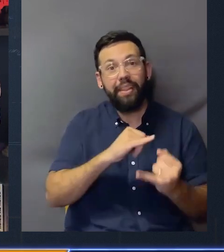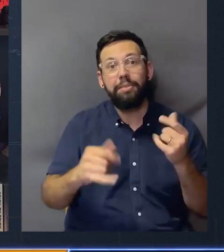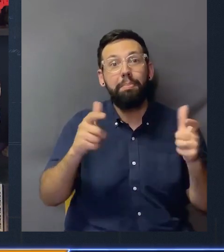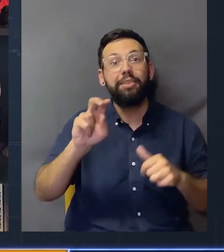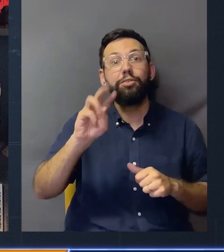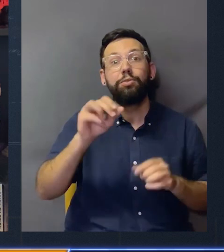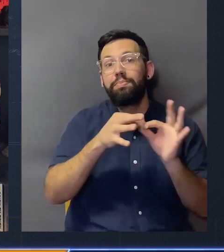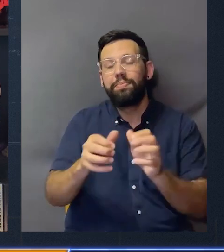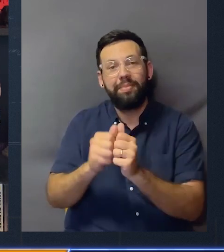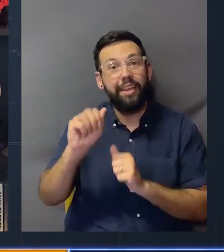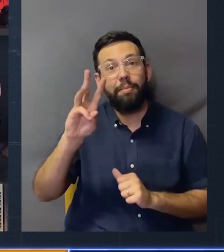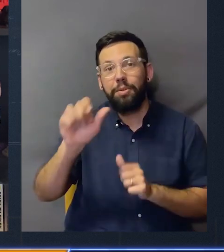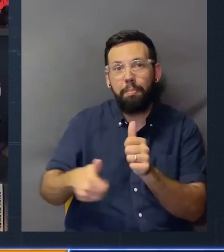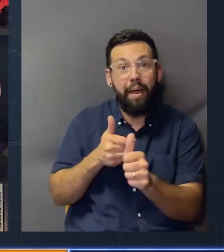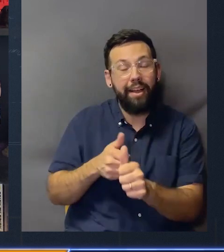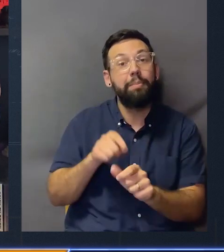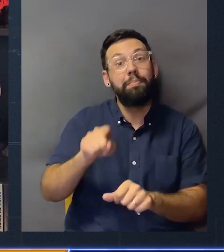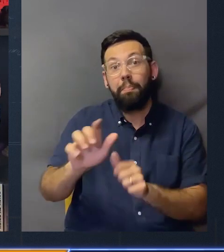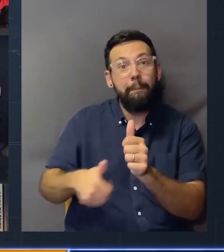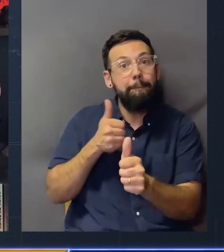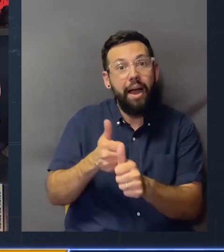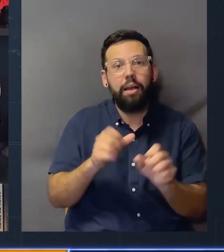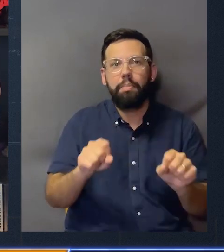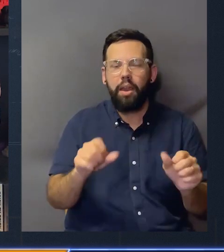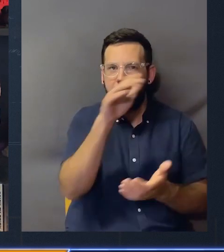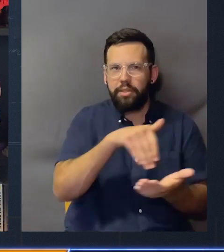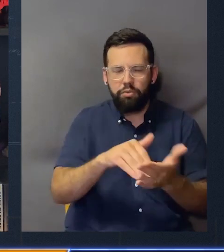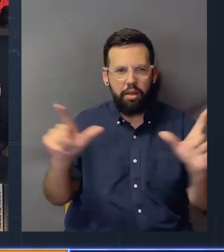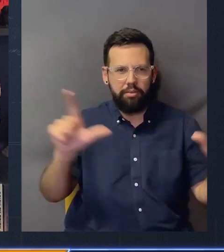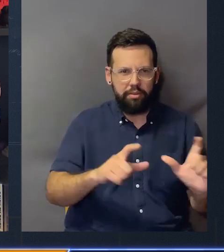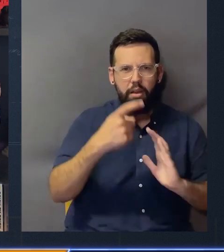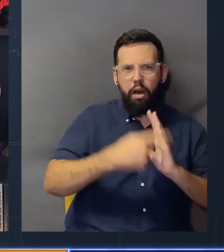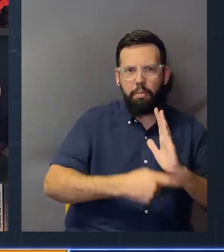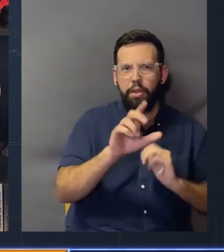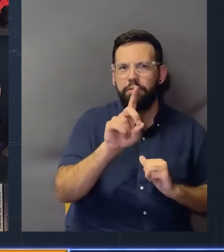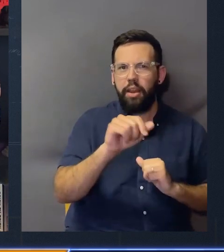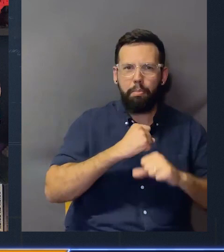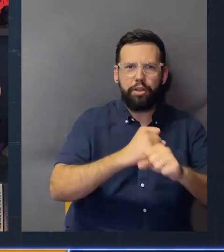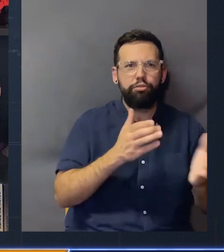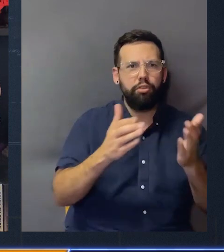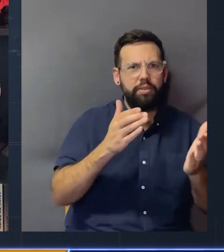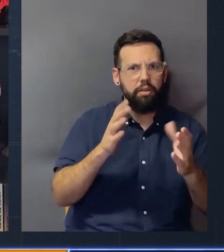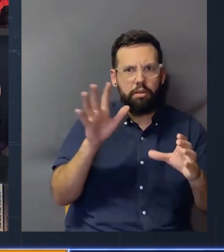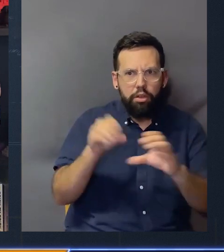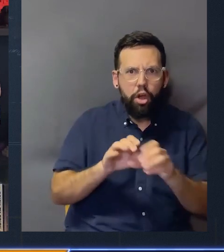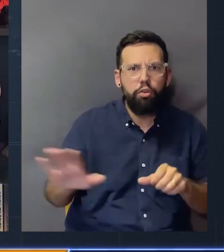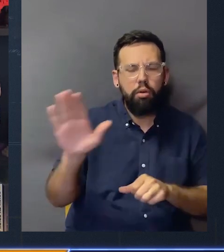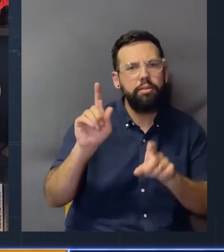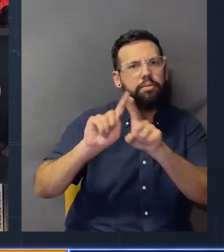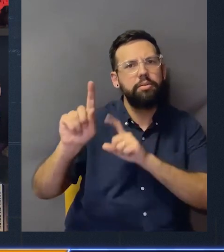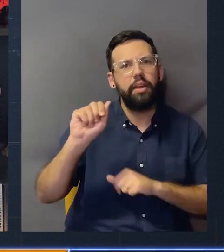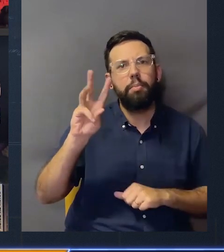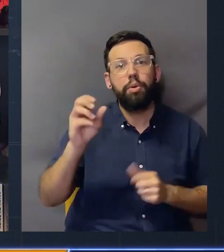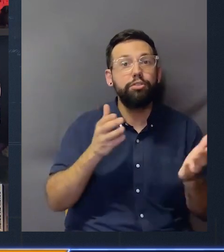AWS Backup lets you centralize and automate your data protection across a whole bunch of different AWS services. This includes your